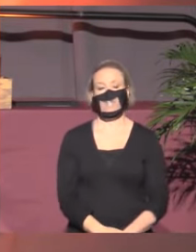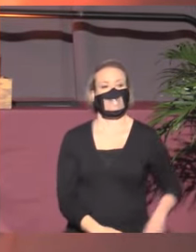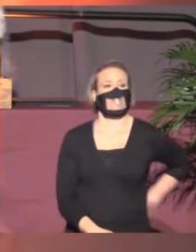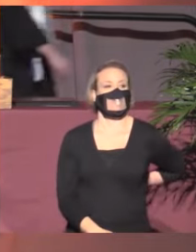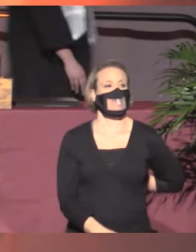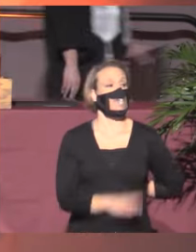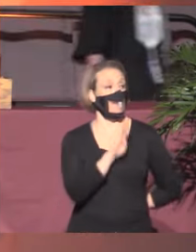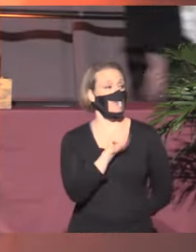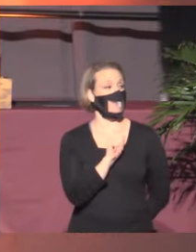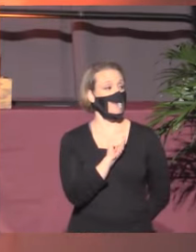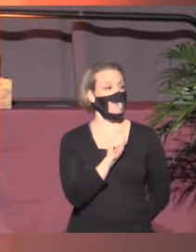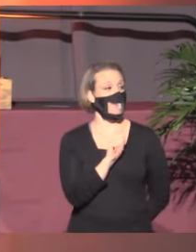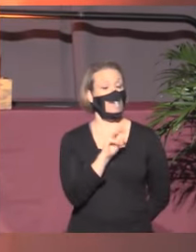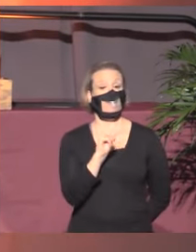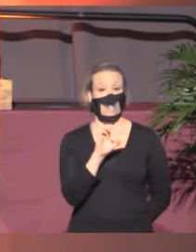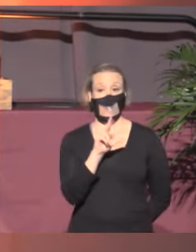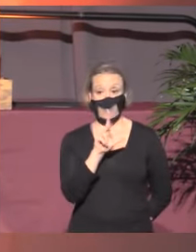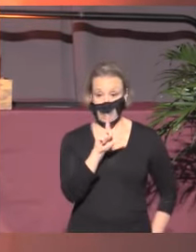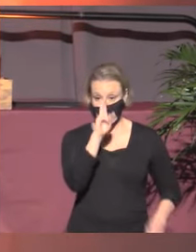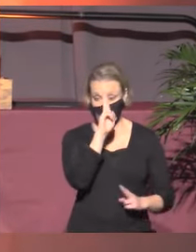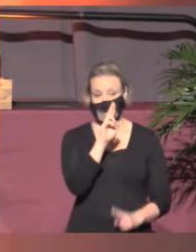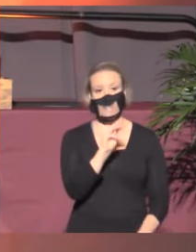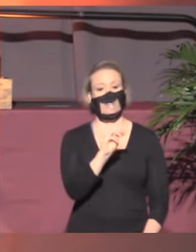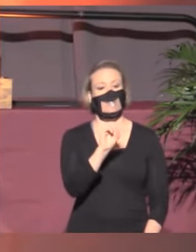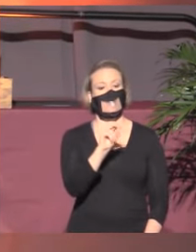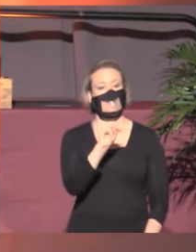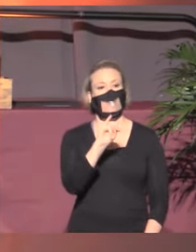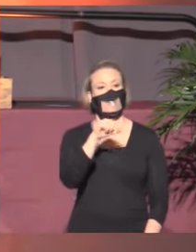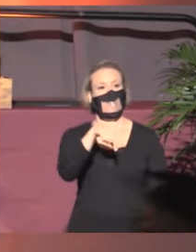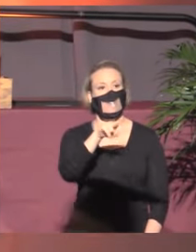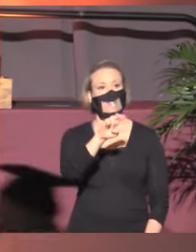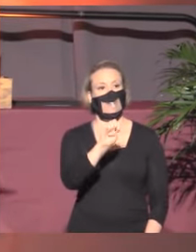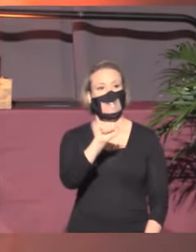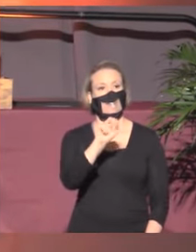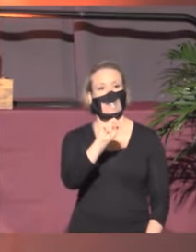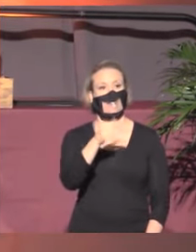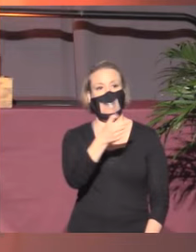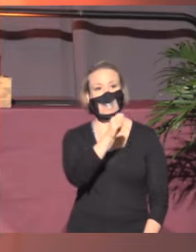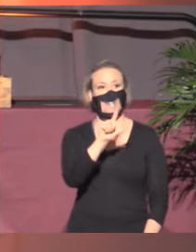Bachelor of Arts, magna cum laude, Monique Angel Plaster.